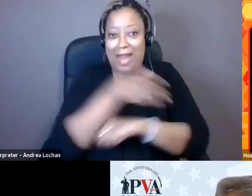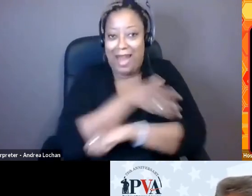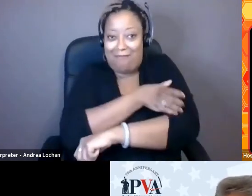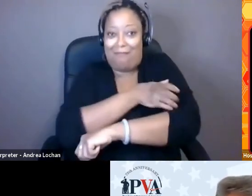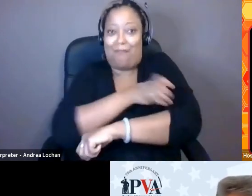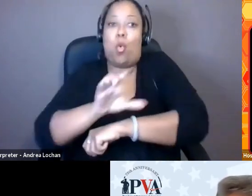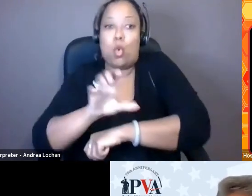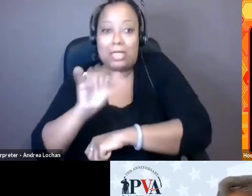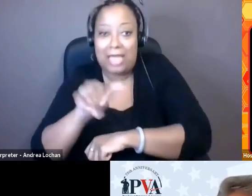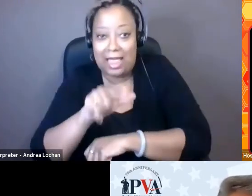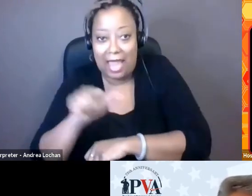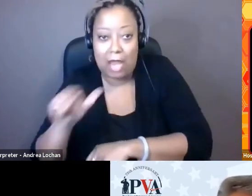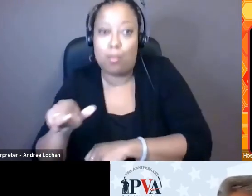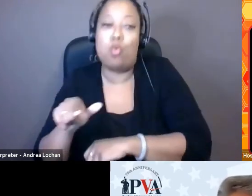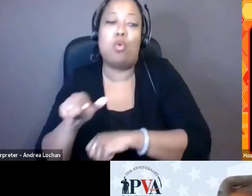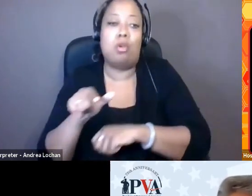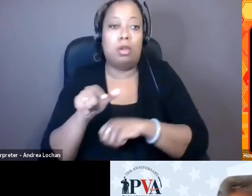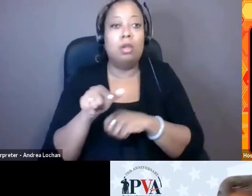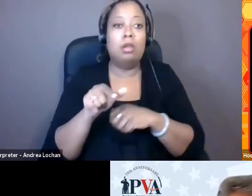to make an apartment